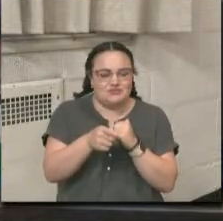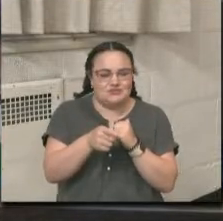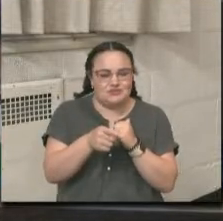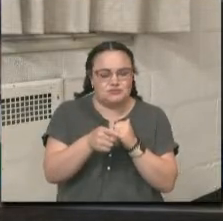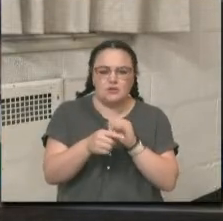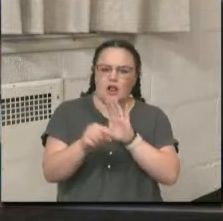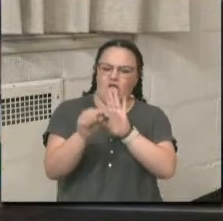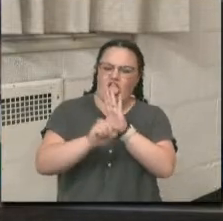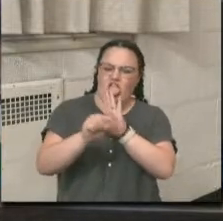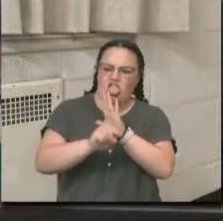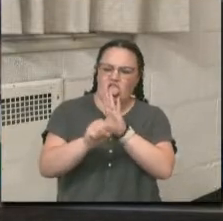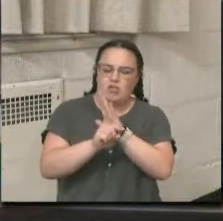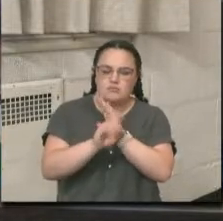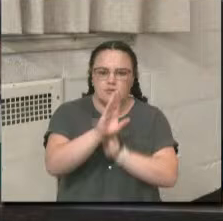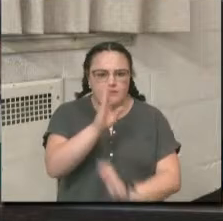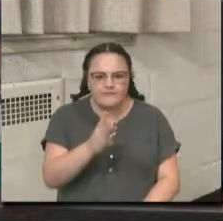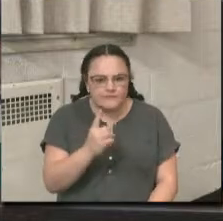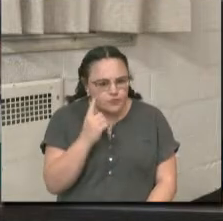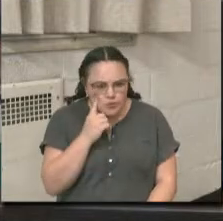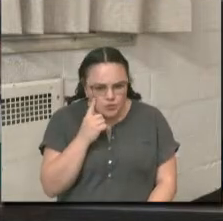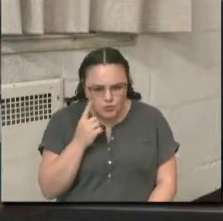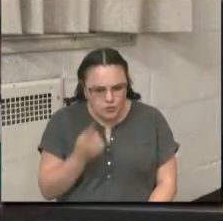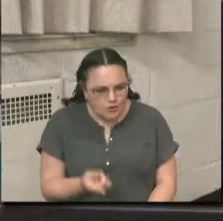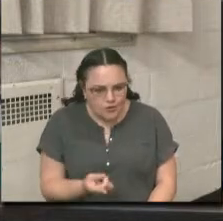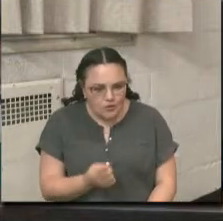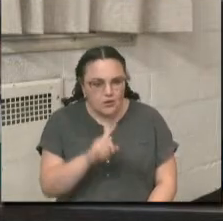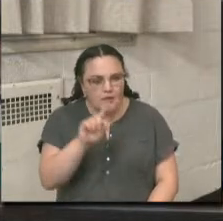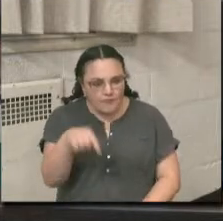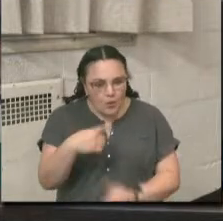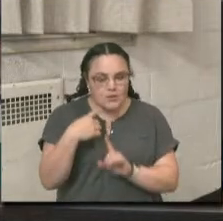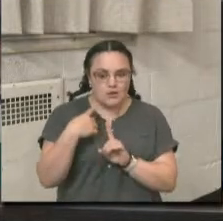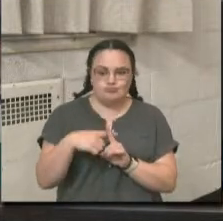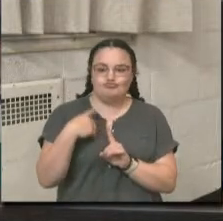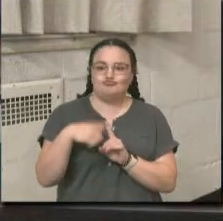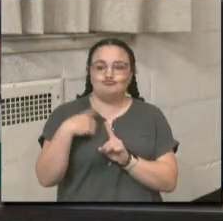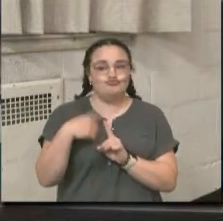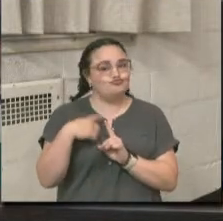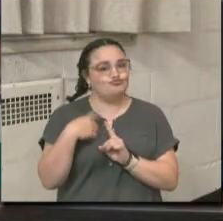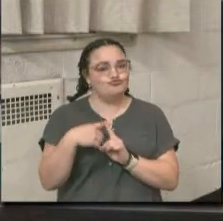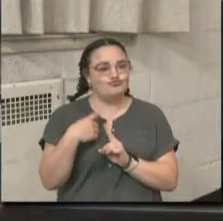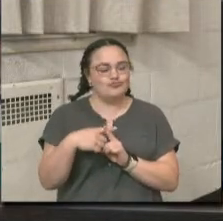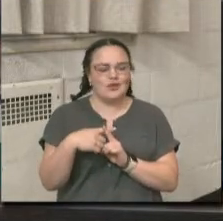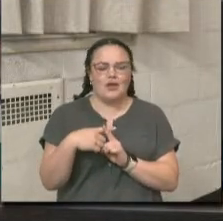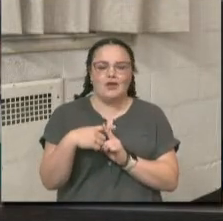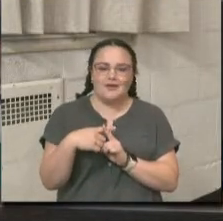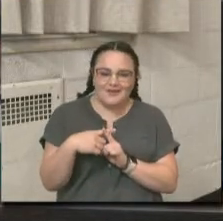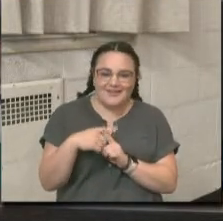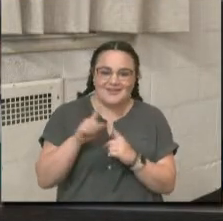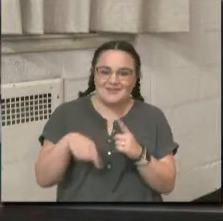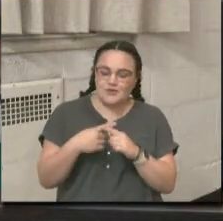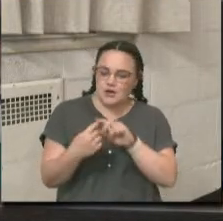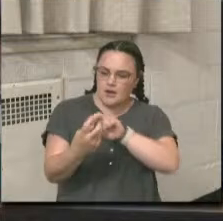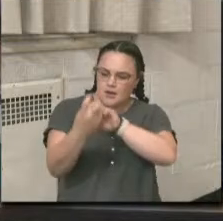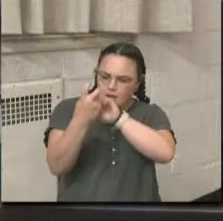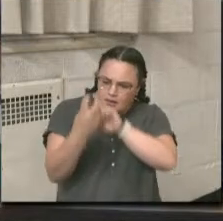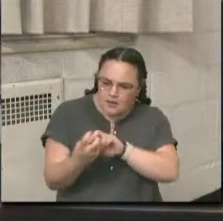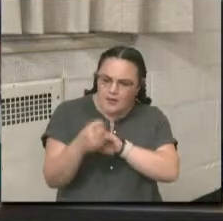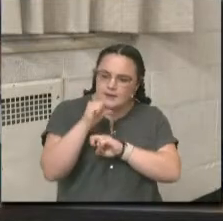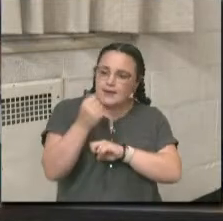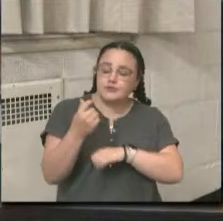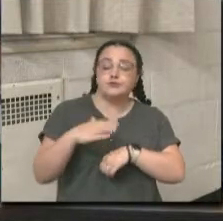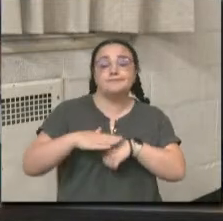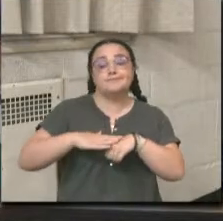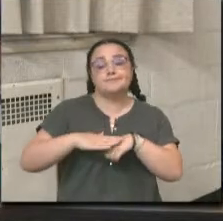negative from you throughout my entire time on the board. You have only given me positivity, and I knew when talking with you it was going to be genuine every single